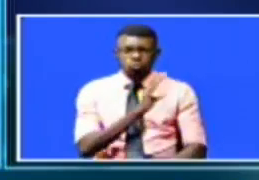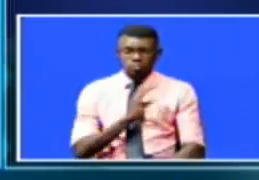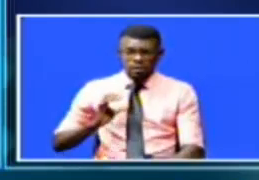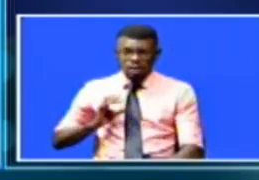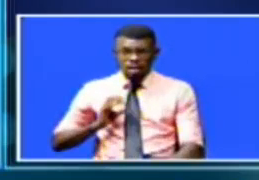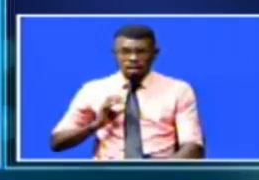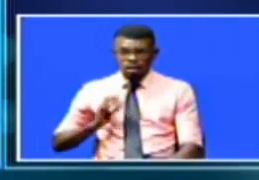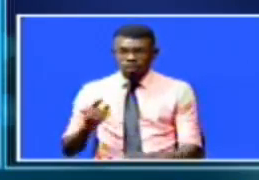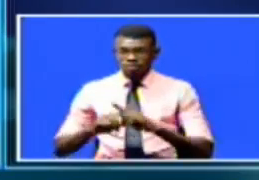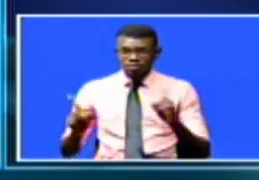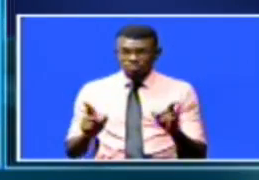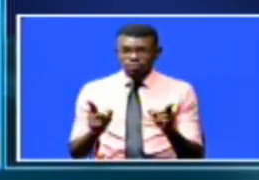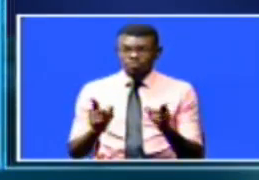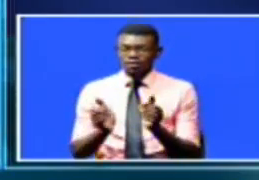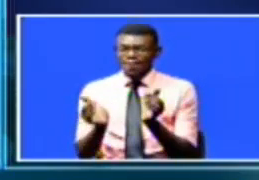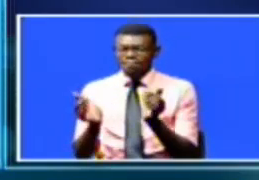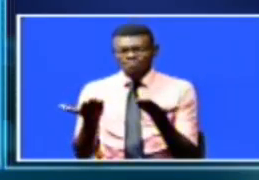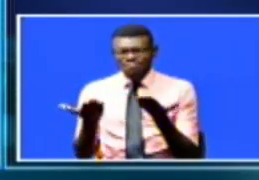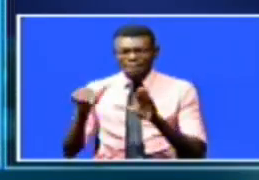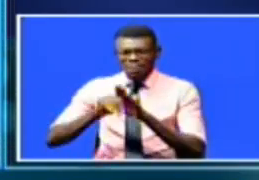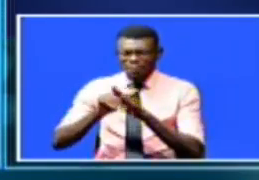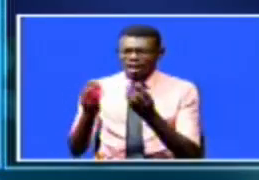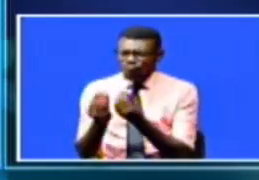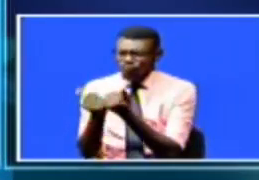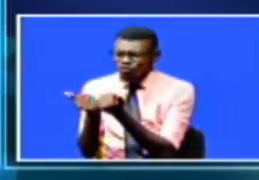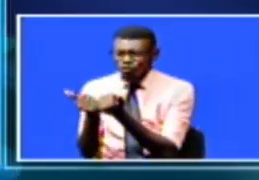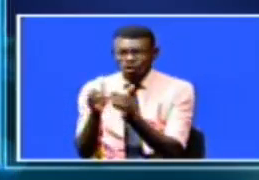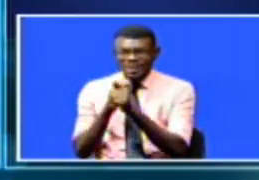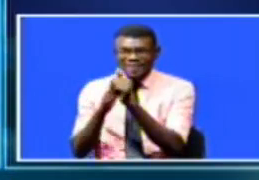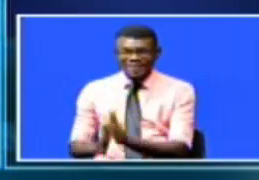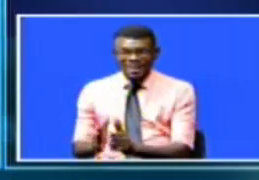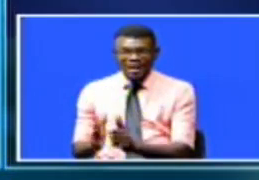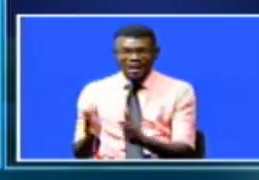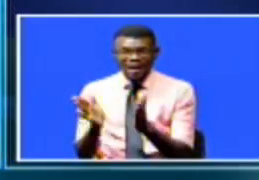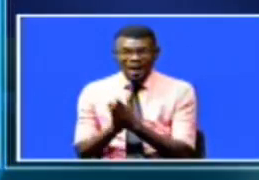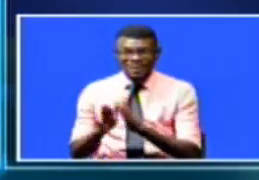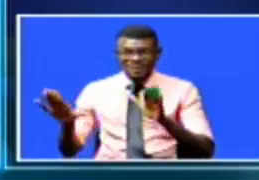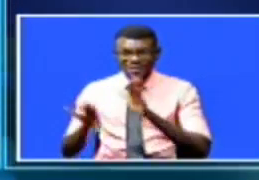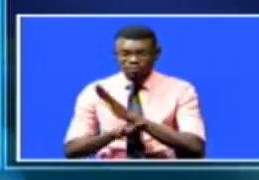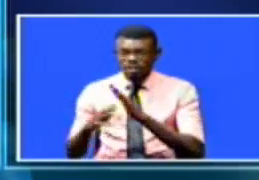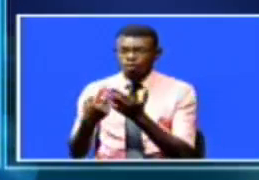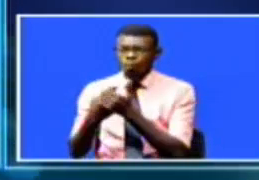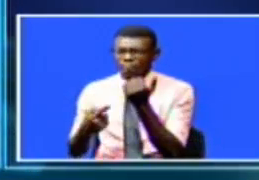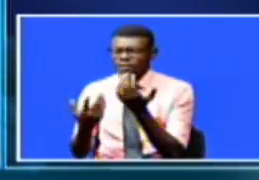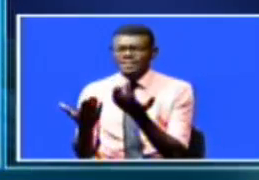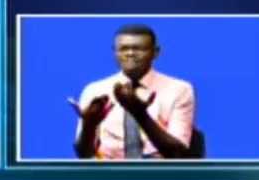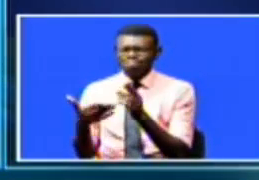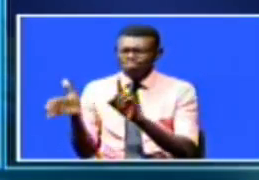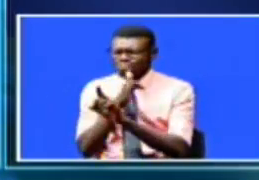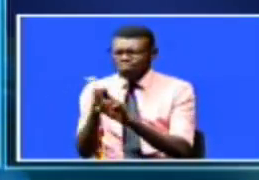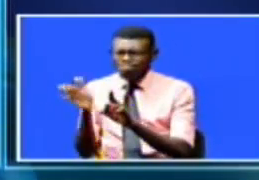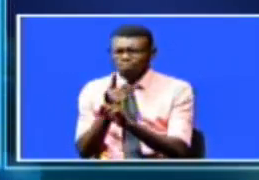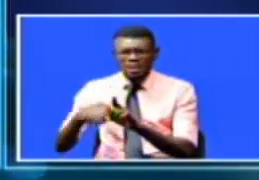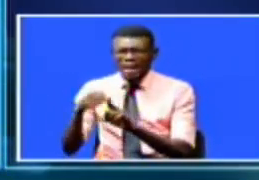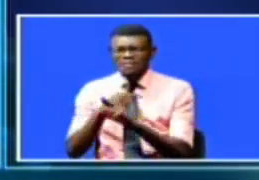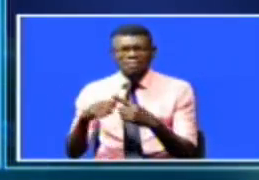The minority leader, the minority whip, and the deputy whip were unable to convince us on who would form